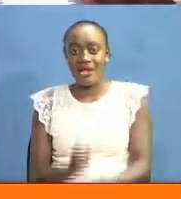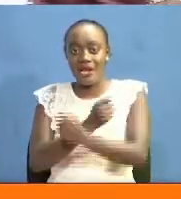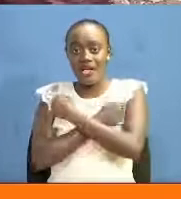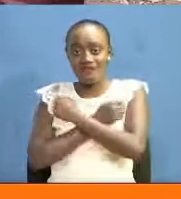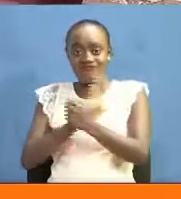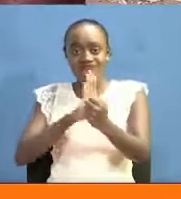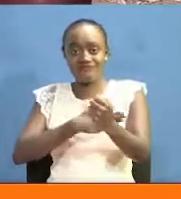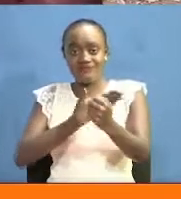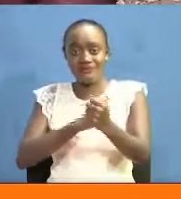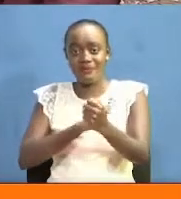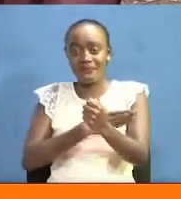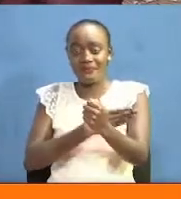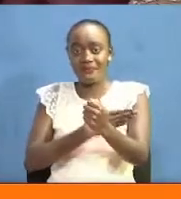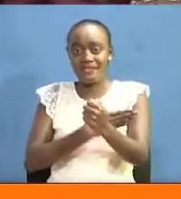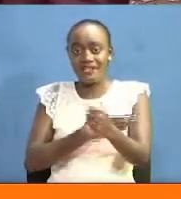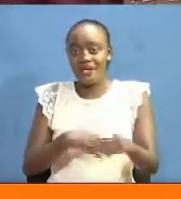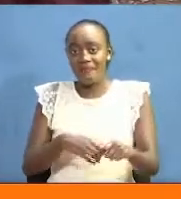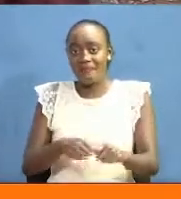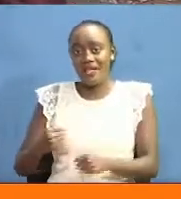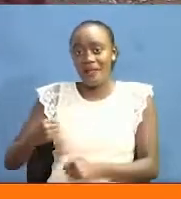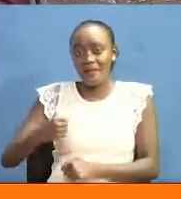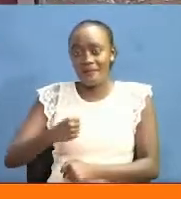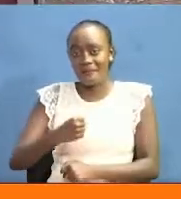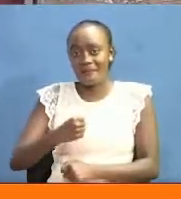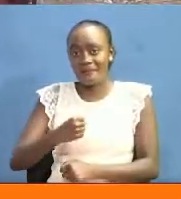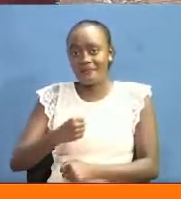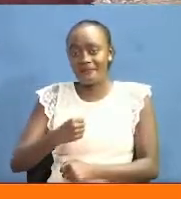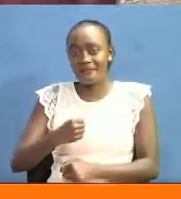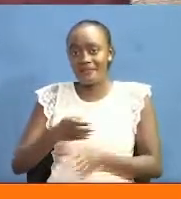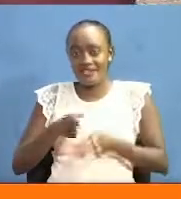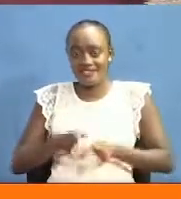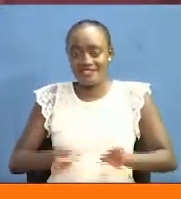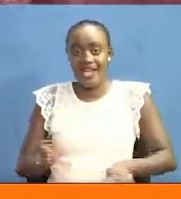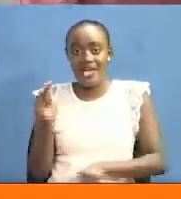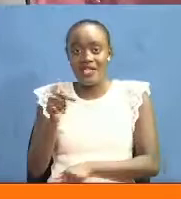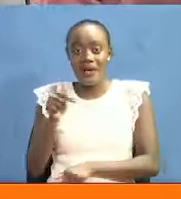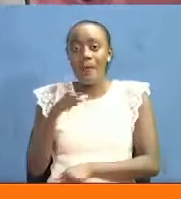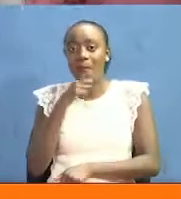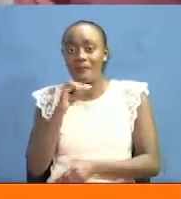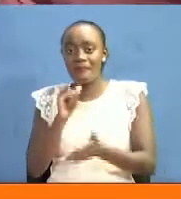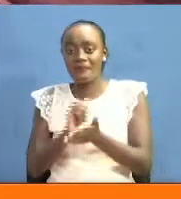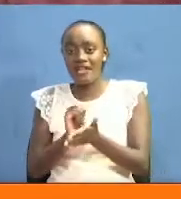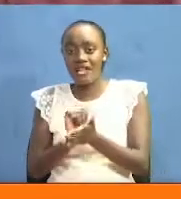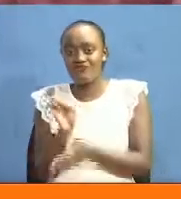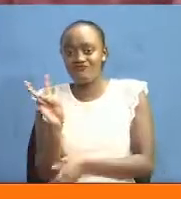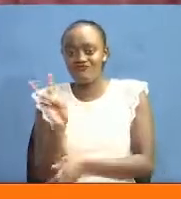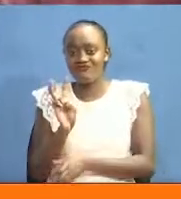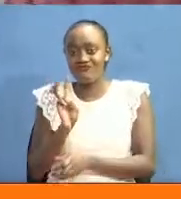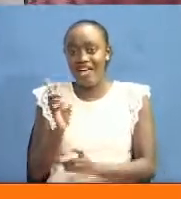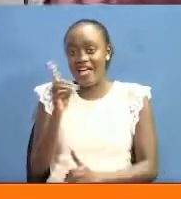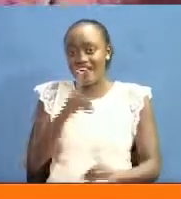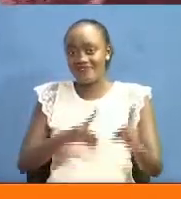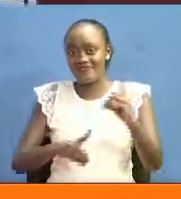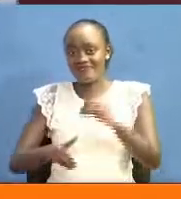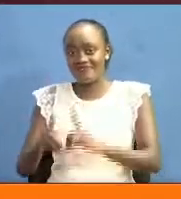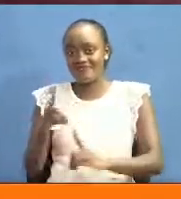Lovers of music were not left behind, including the bride and bridegroom. It is here when Martin had a chance to showcase his dancing skills